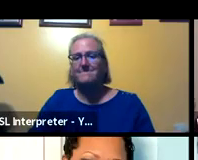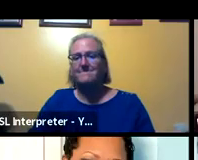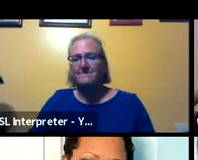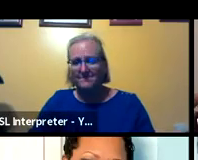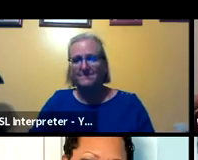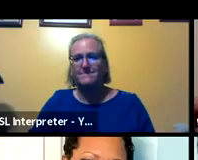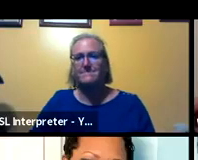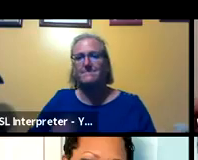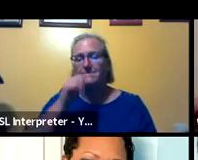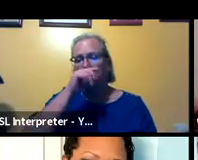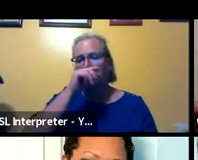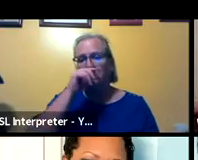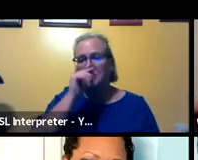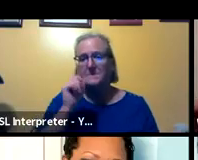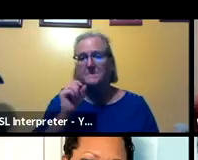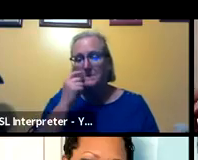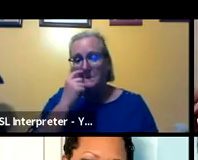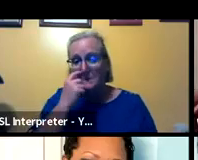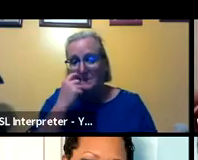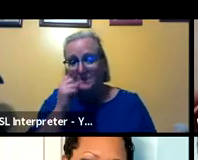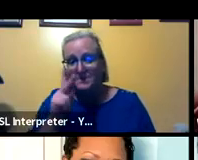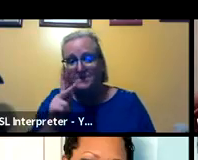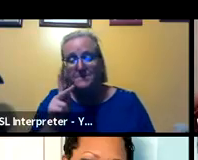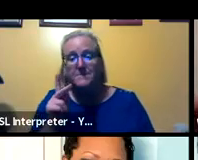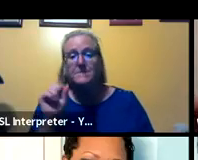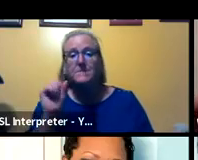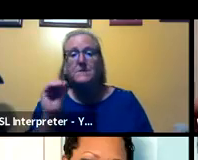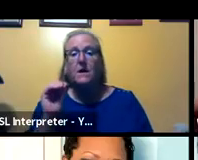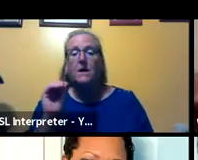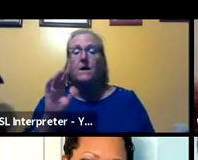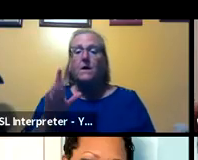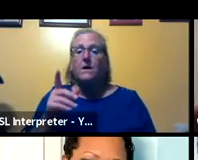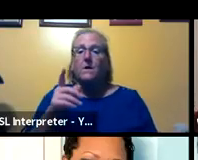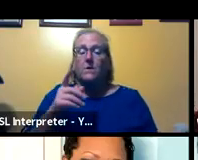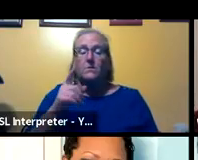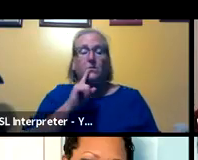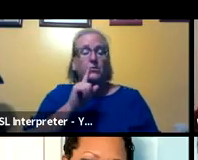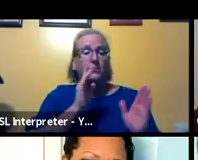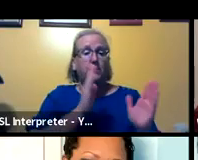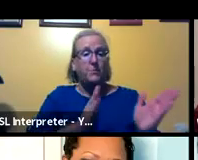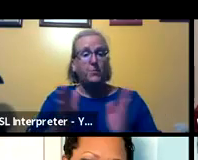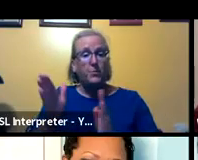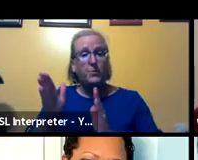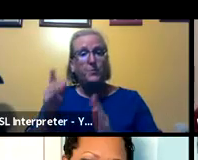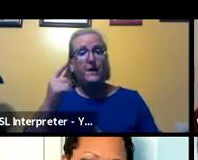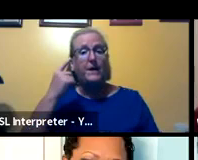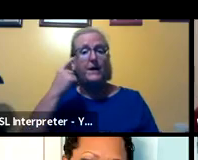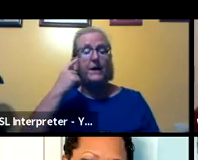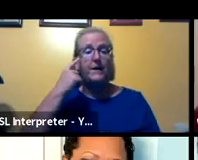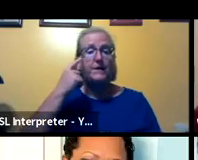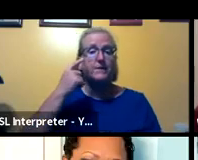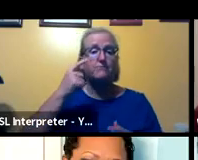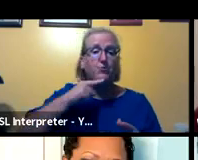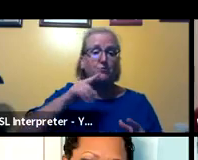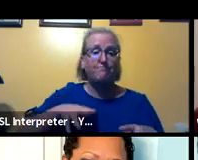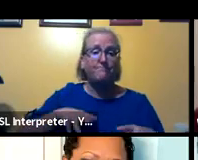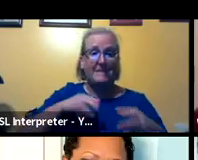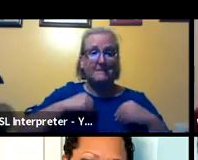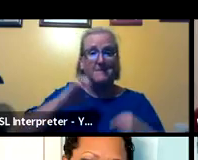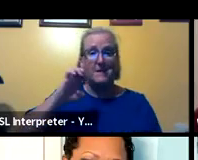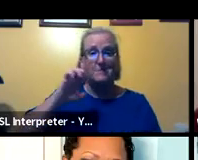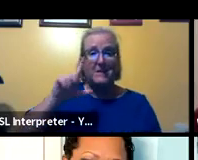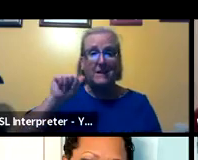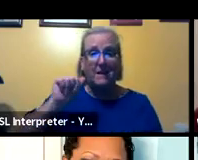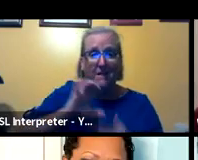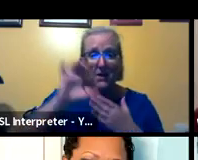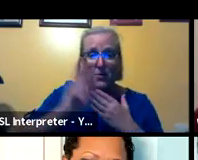There we go. Okay, got it now. Okay. So in preparation to adopt an ELA